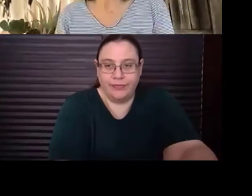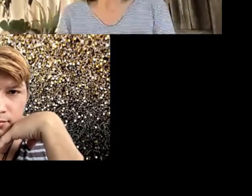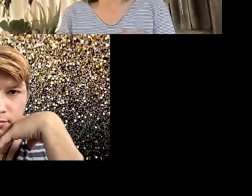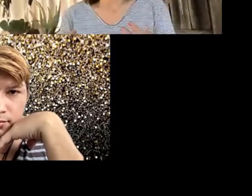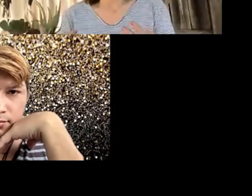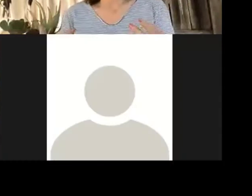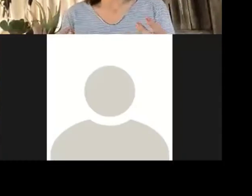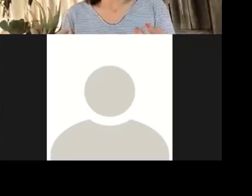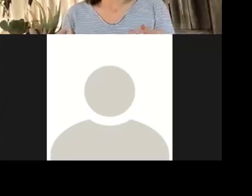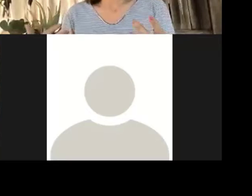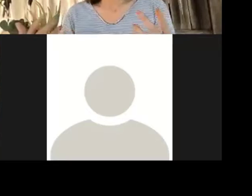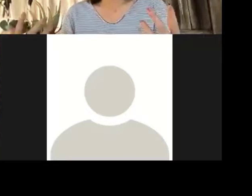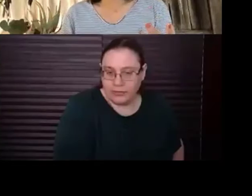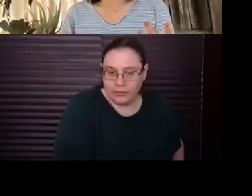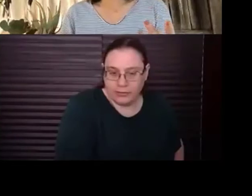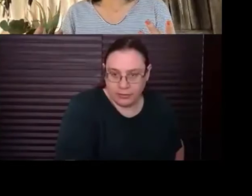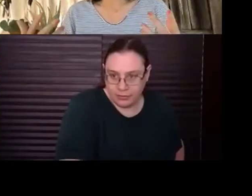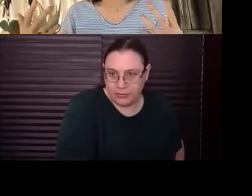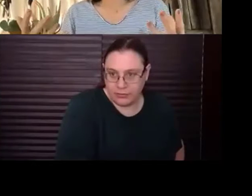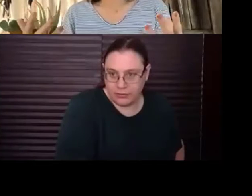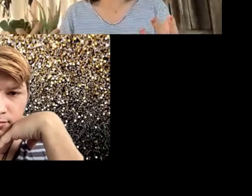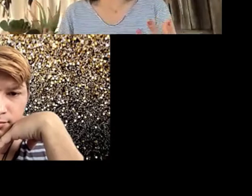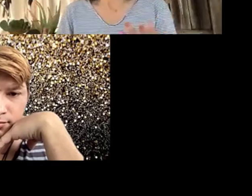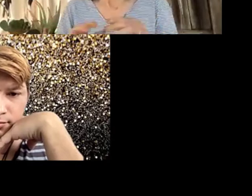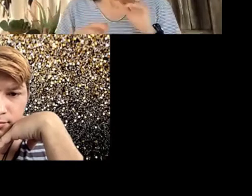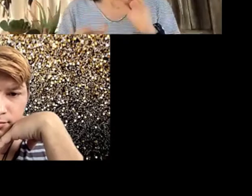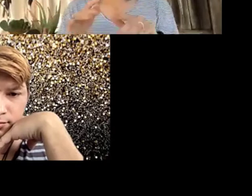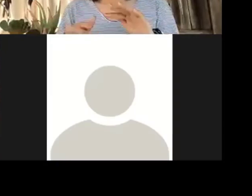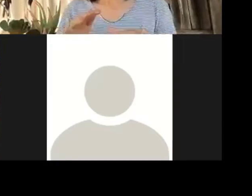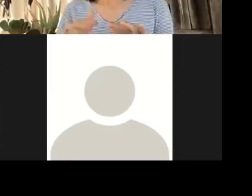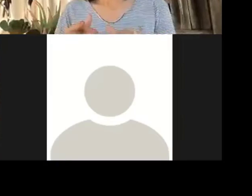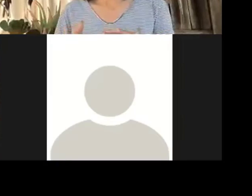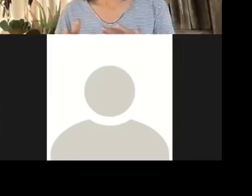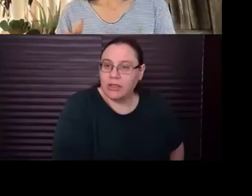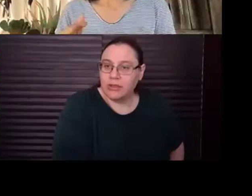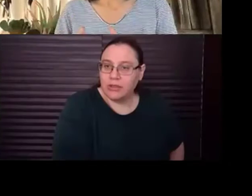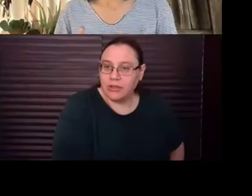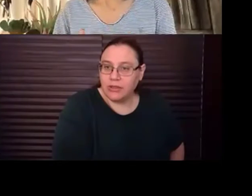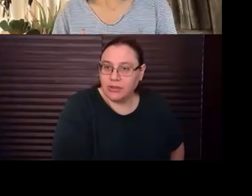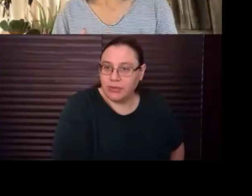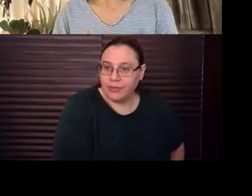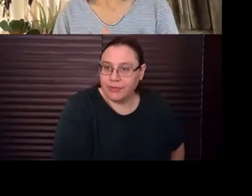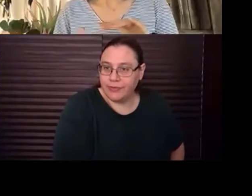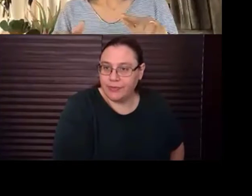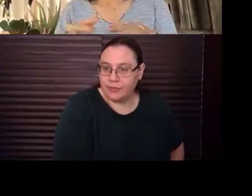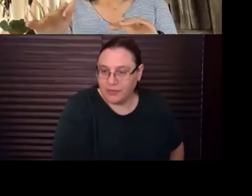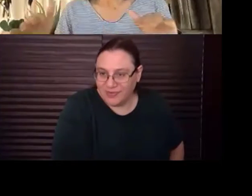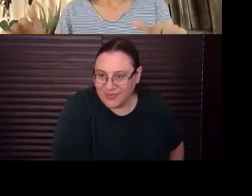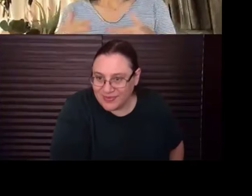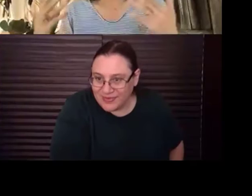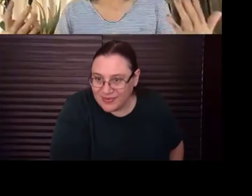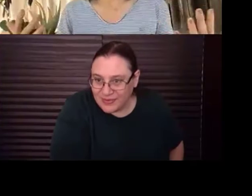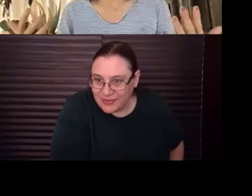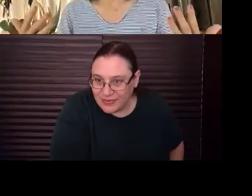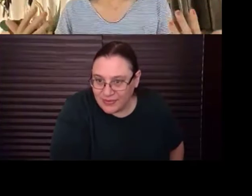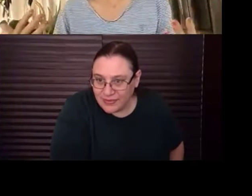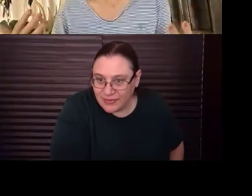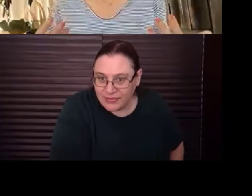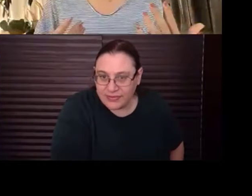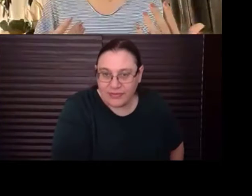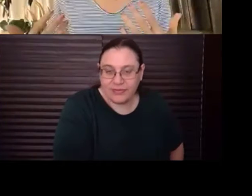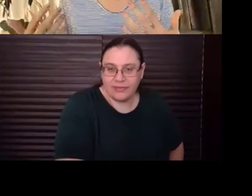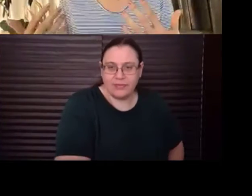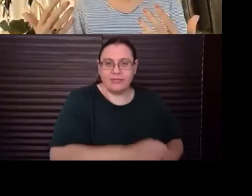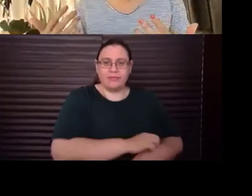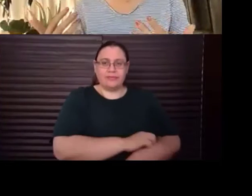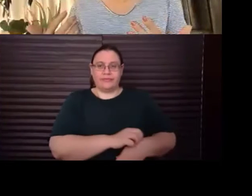for scripts, and from there I took her ideas and put them into script format, and then with her